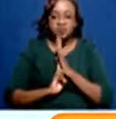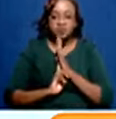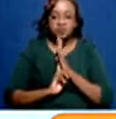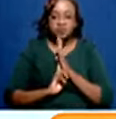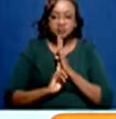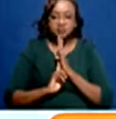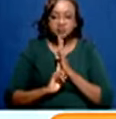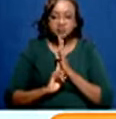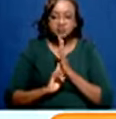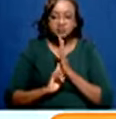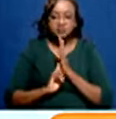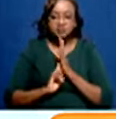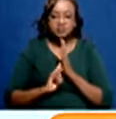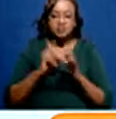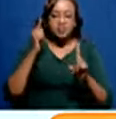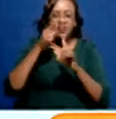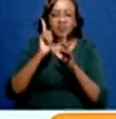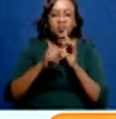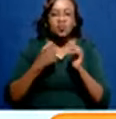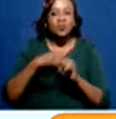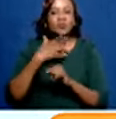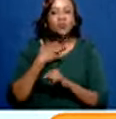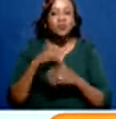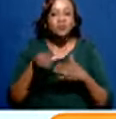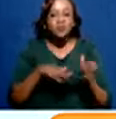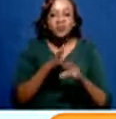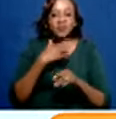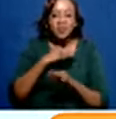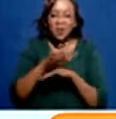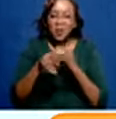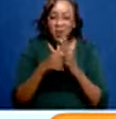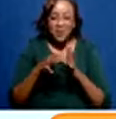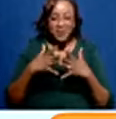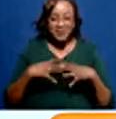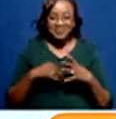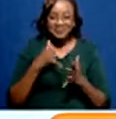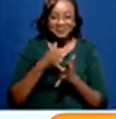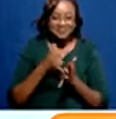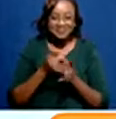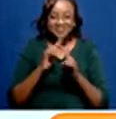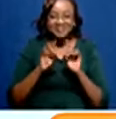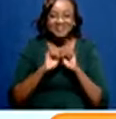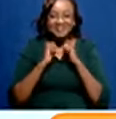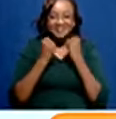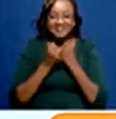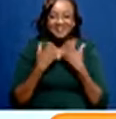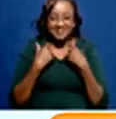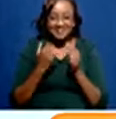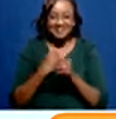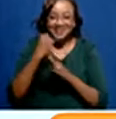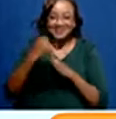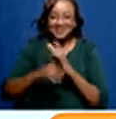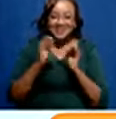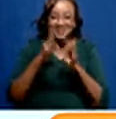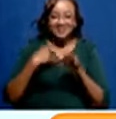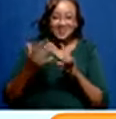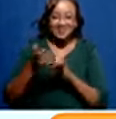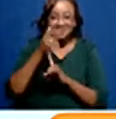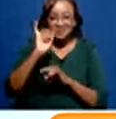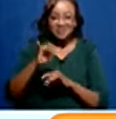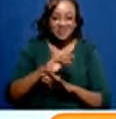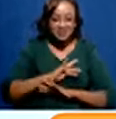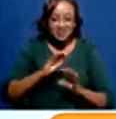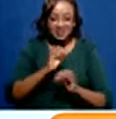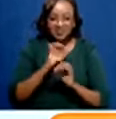looking, the spirit was to look for a way of being able to make sure everybody contributes. Because mm-hmm. in social health insurance, if we don't get that universality, then the business